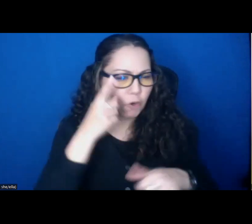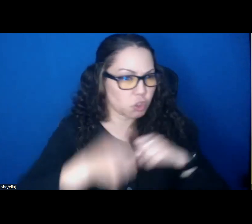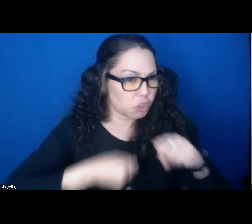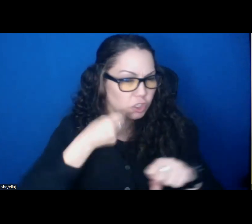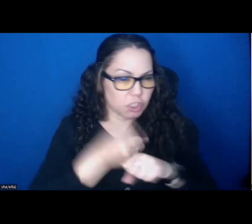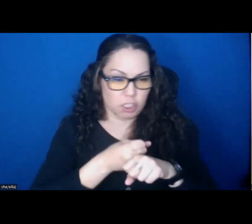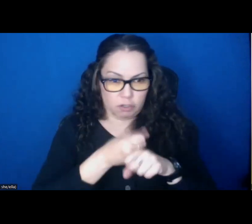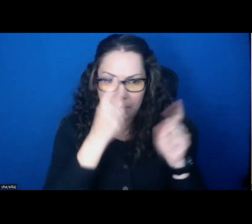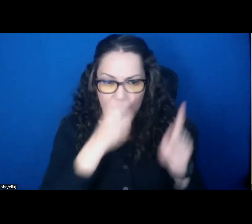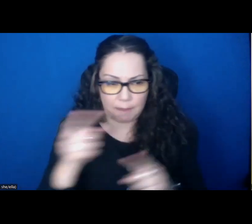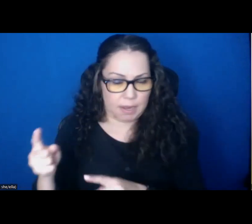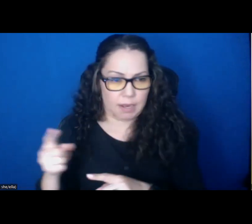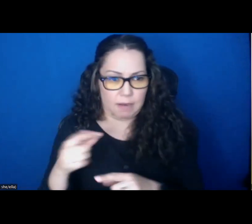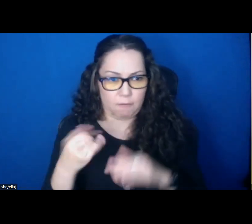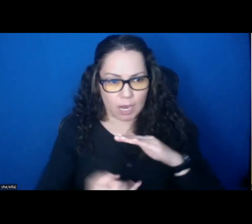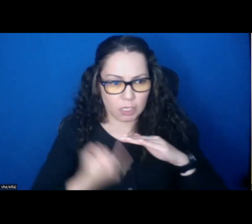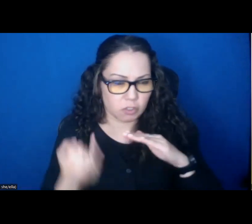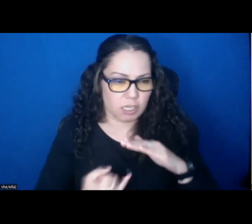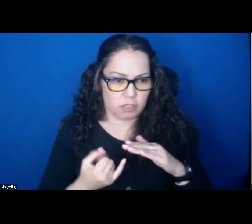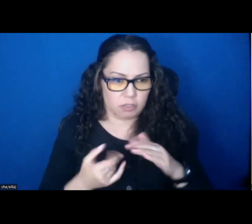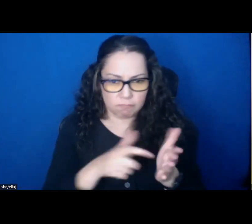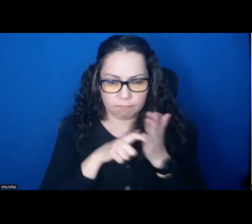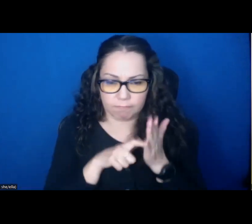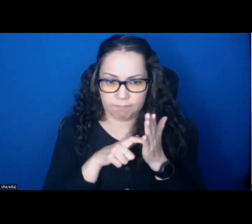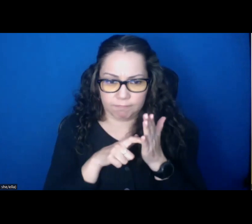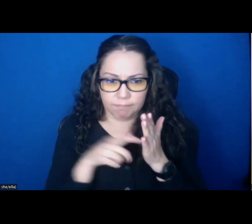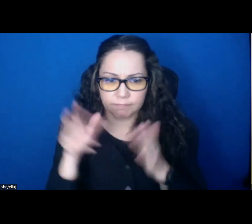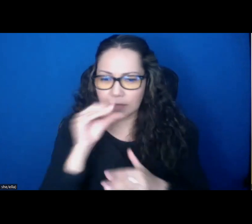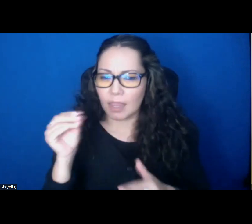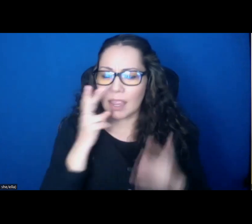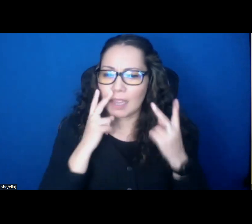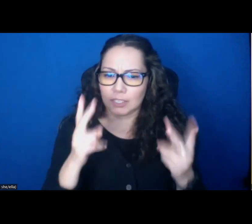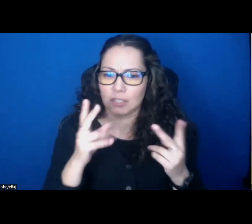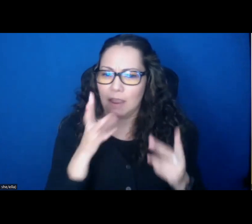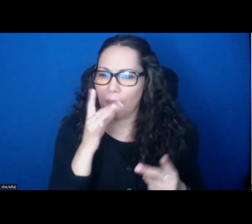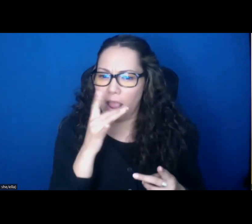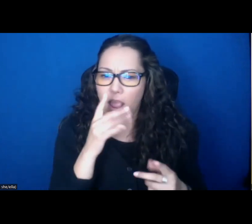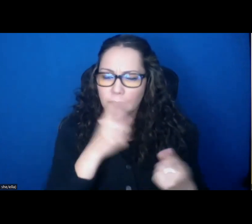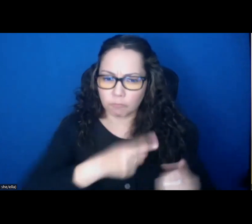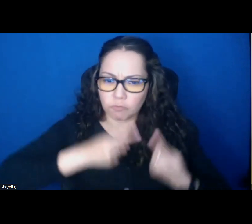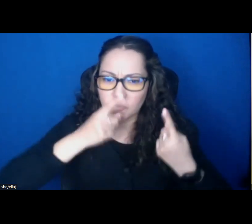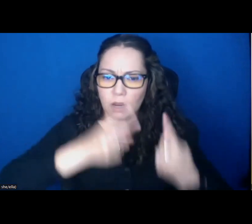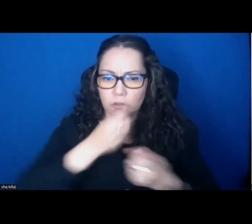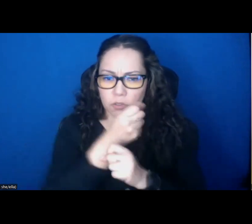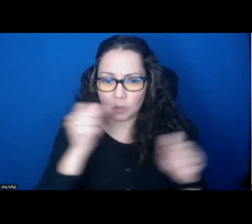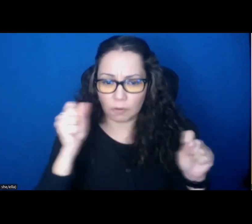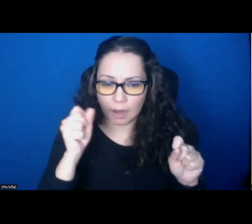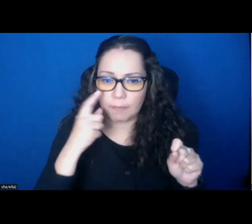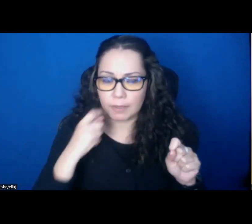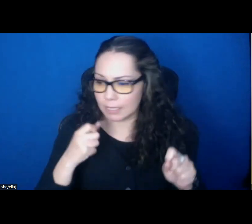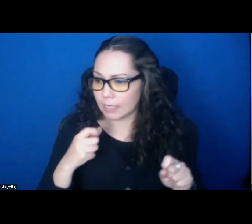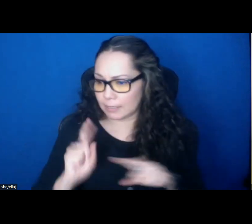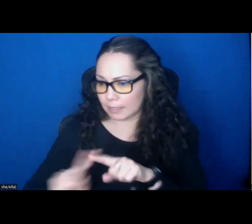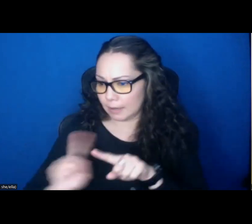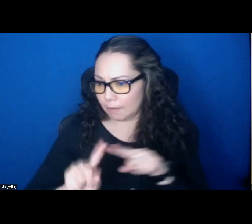of isolation measures. I watched my mom struggle to survive due to family caregivers